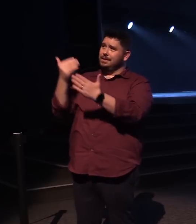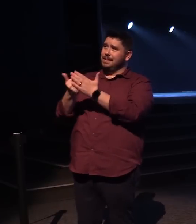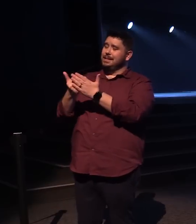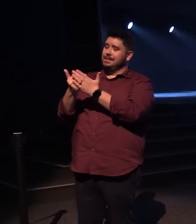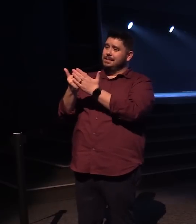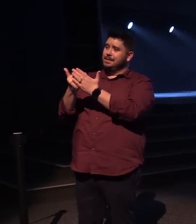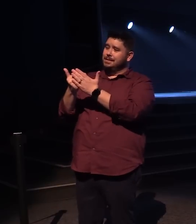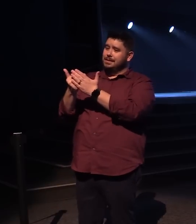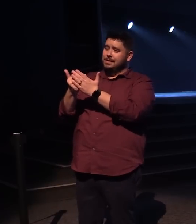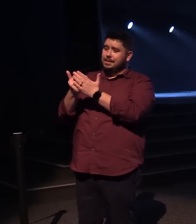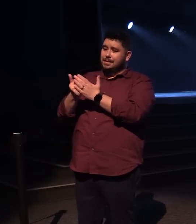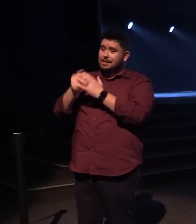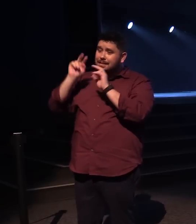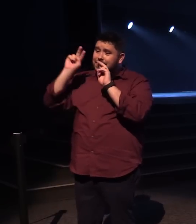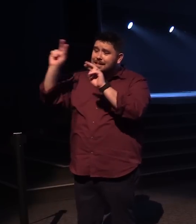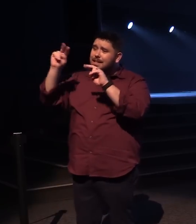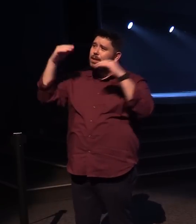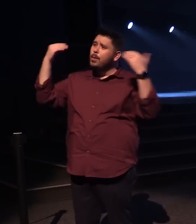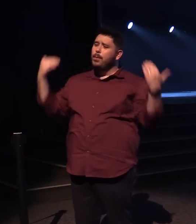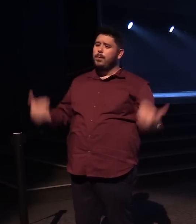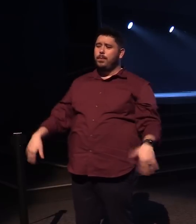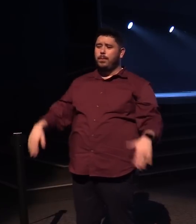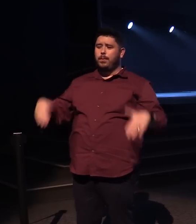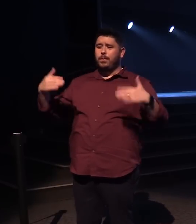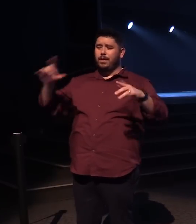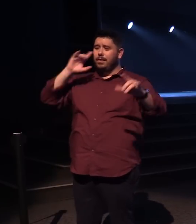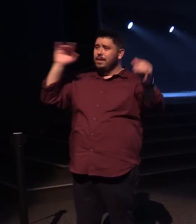See how wonderful the eternal truly is.